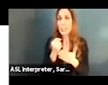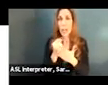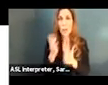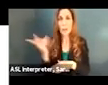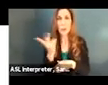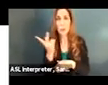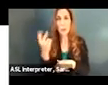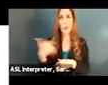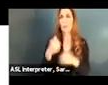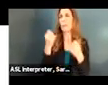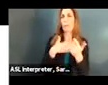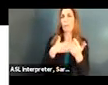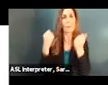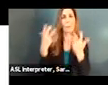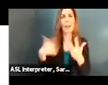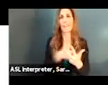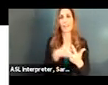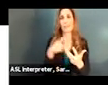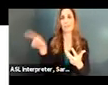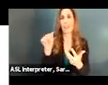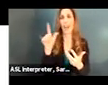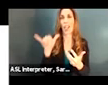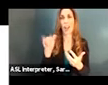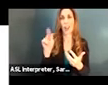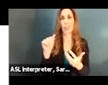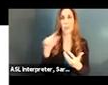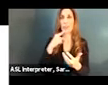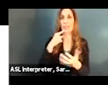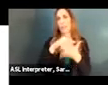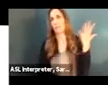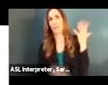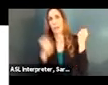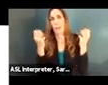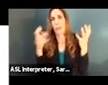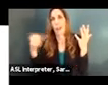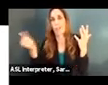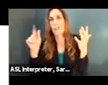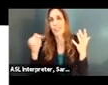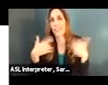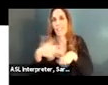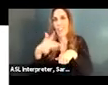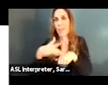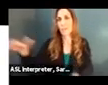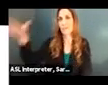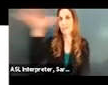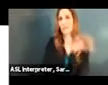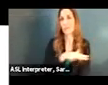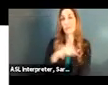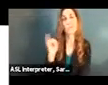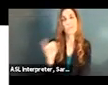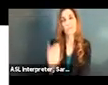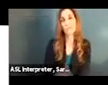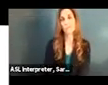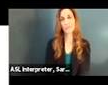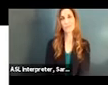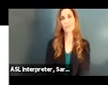I'm sure Alana would jump up and down and say, hey, what about all of the other AT that is out there? And so do I.